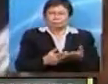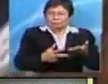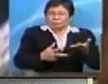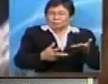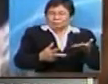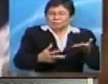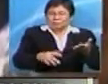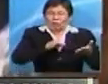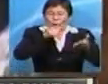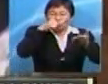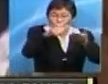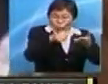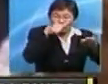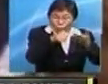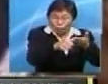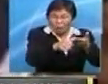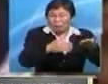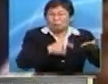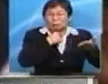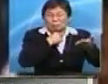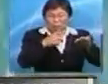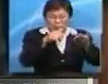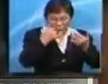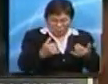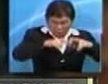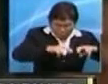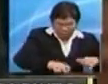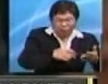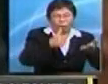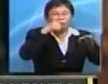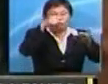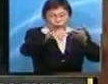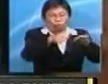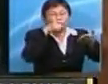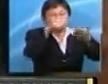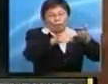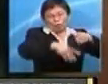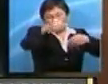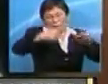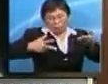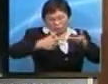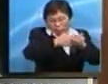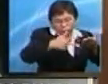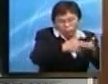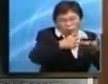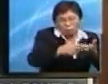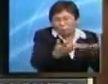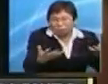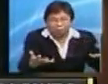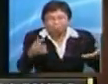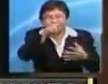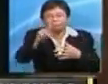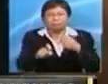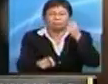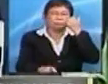release those documents, and if not, whether there's an investigation underway as to how the Daily Mail received that investigative information. One,